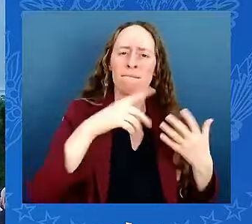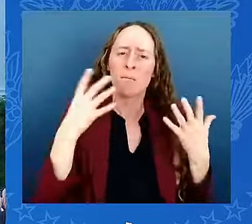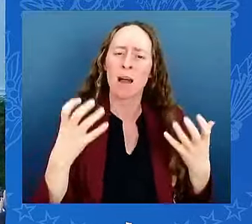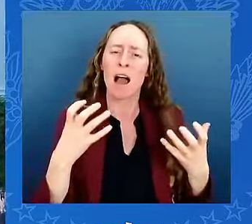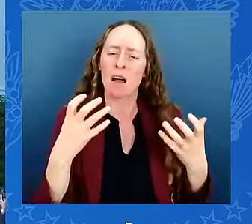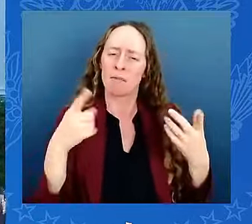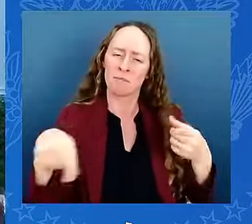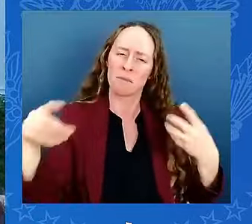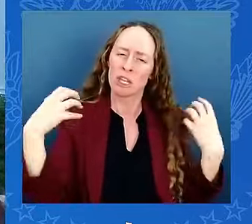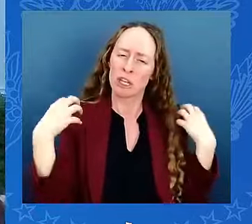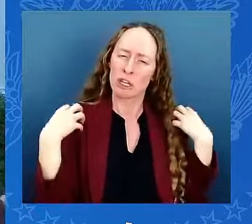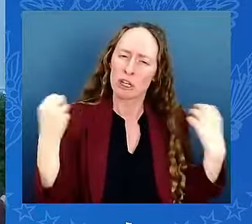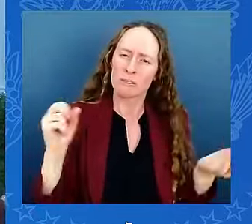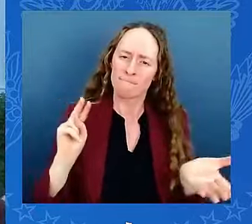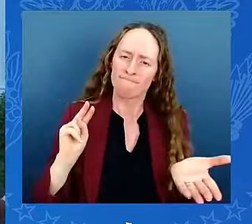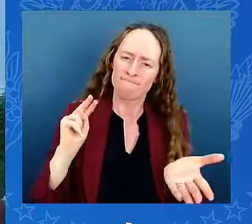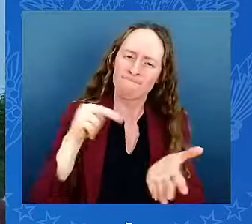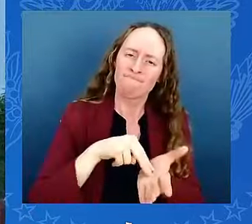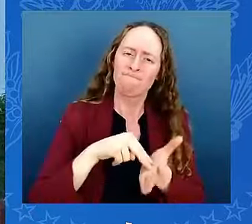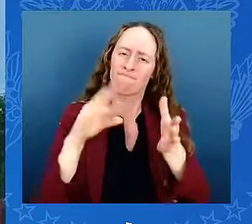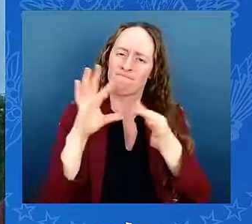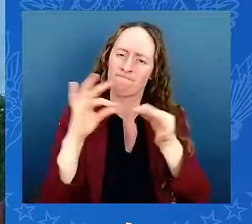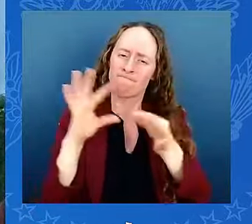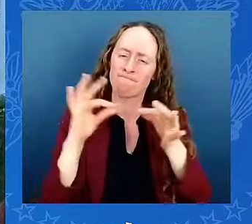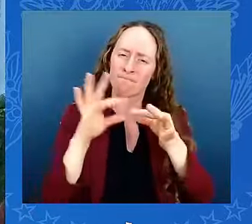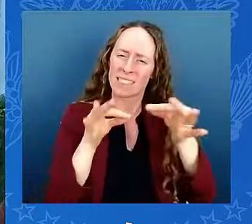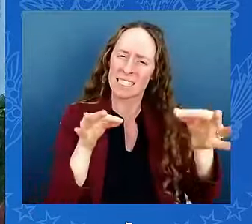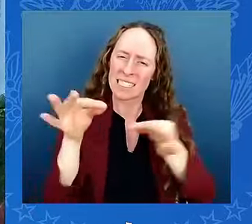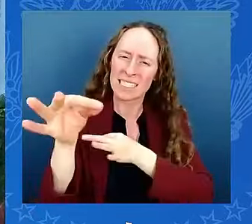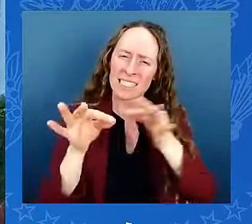our entire movement forward.